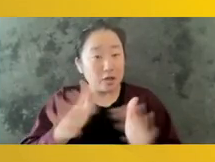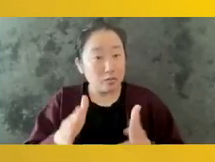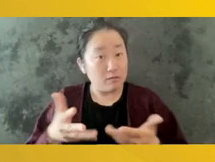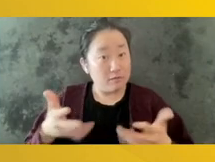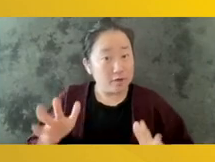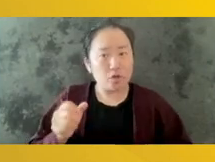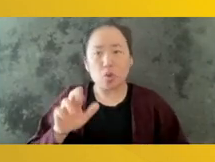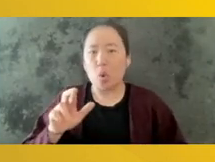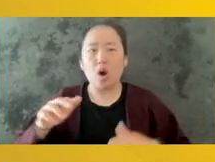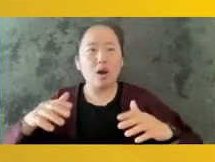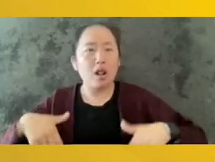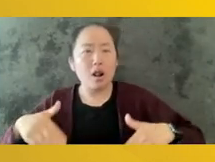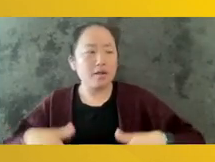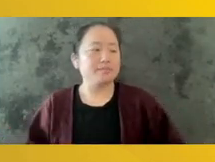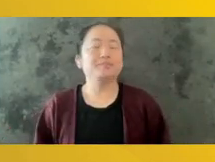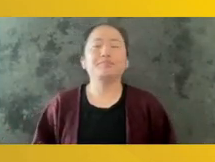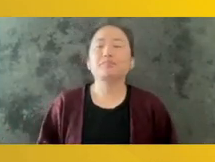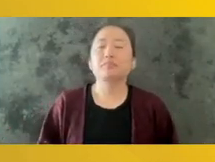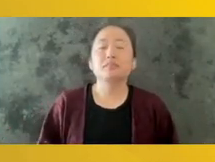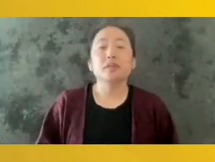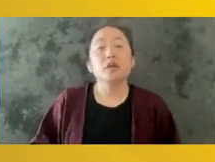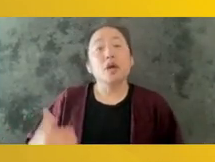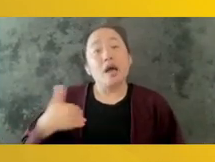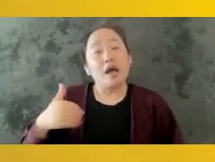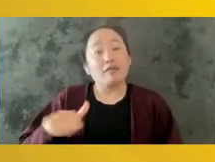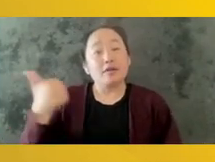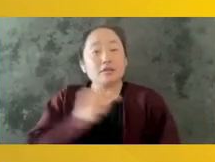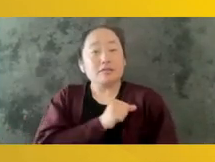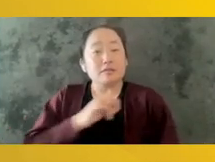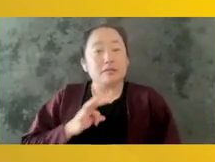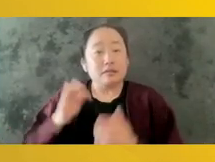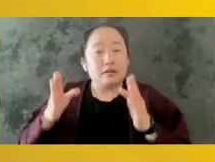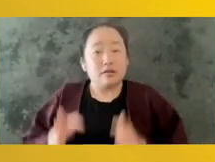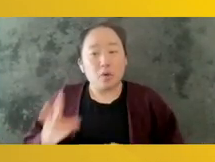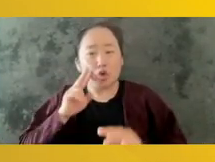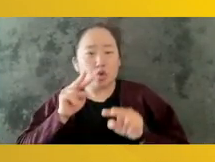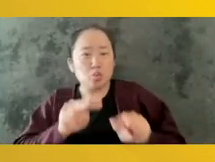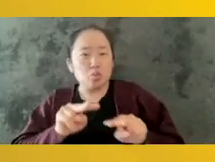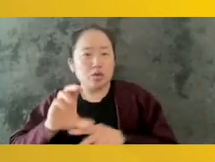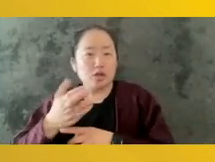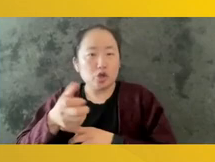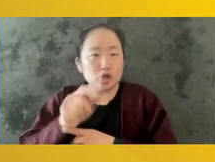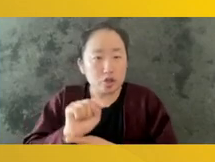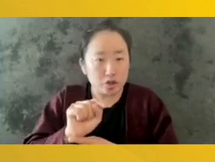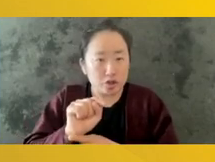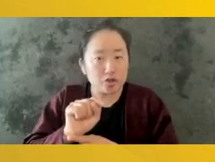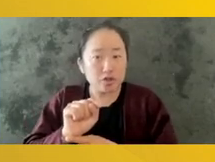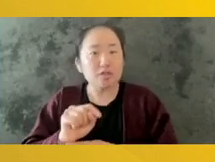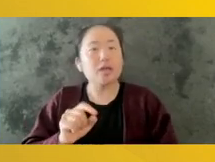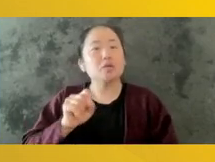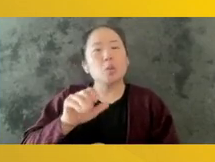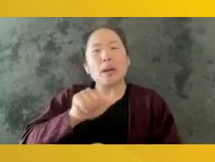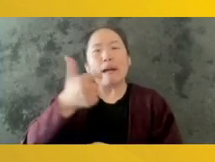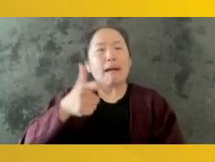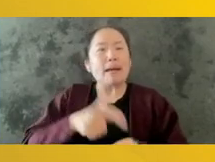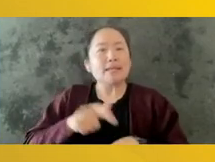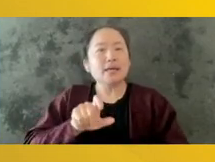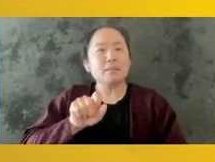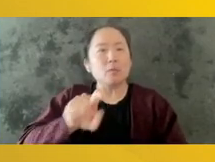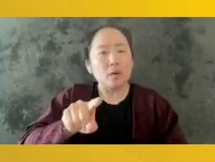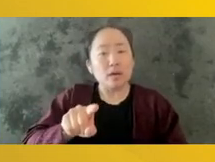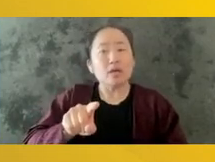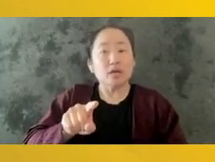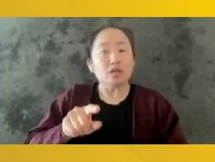the chat. So at any point during the presentation, feel free to share questions in the chat and she can address them, or we can